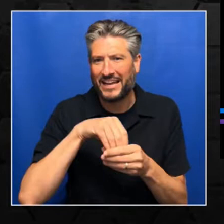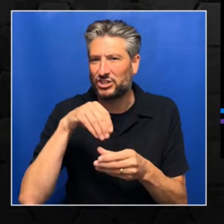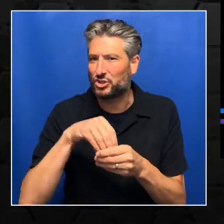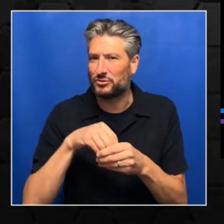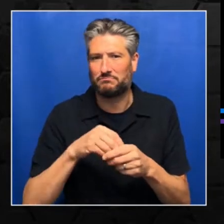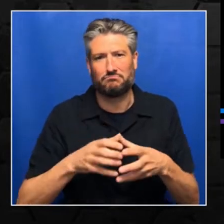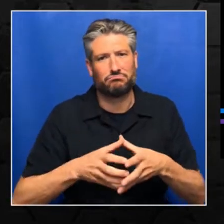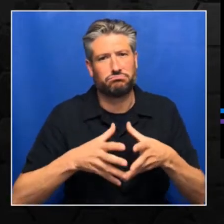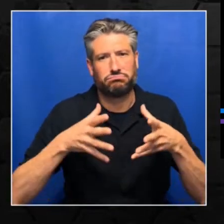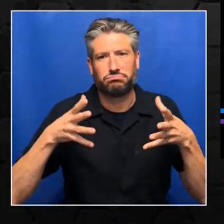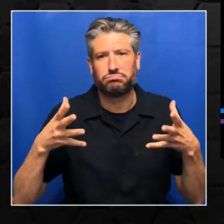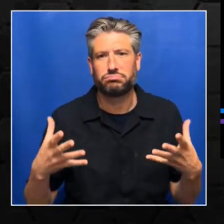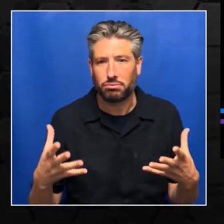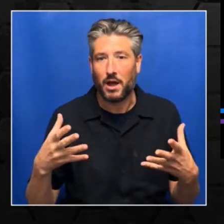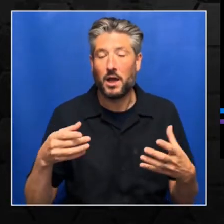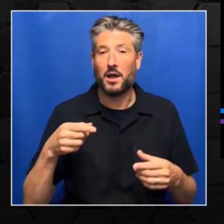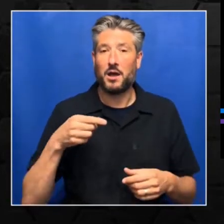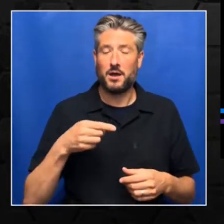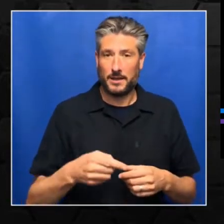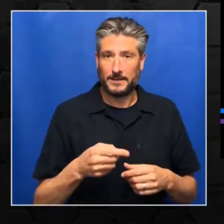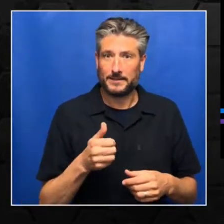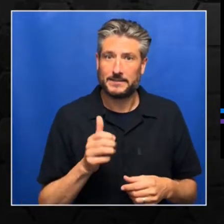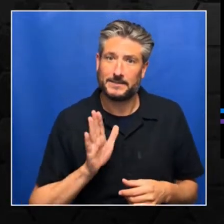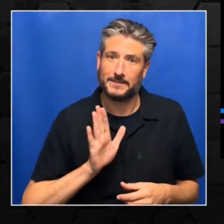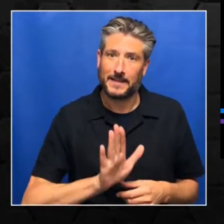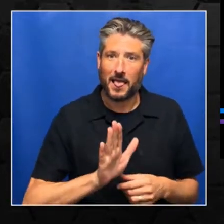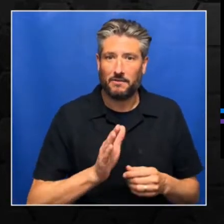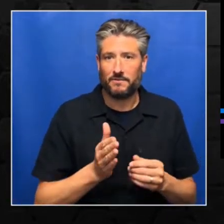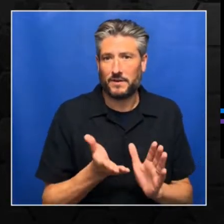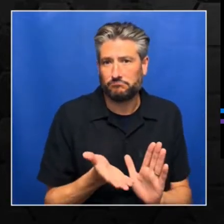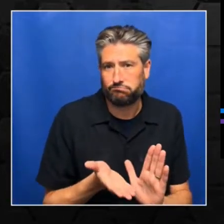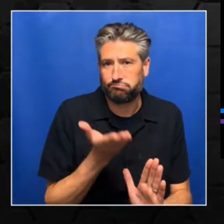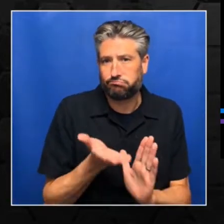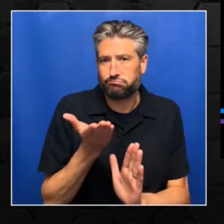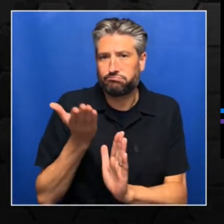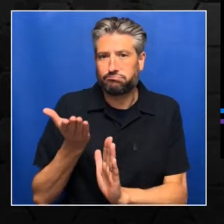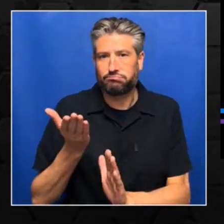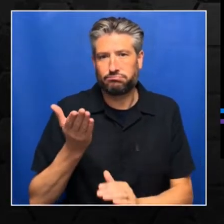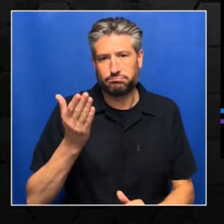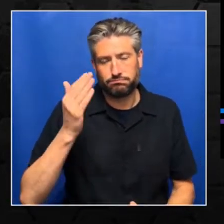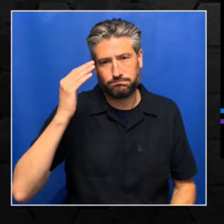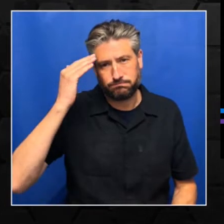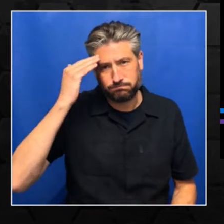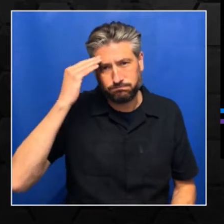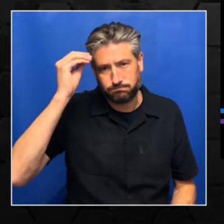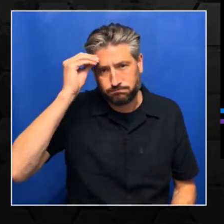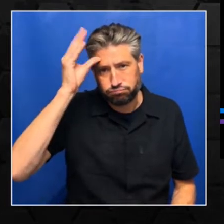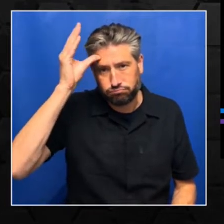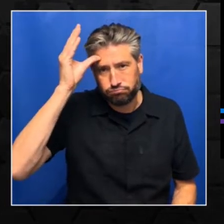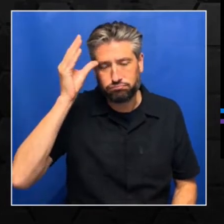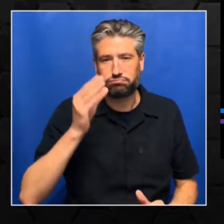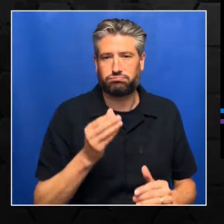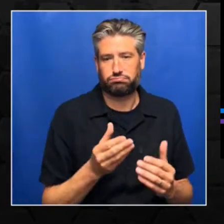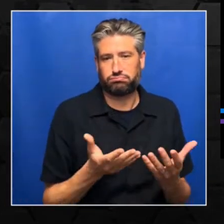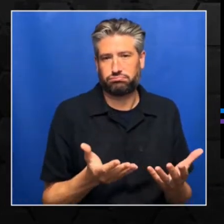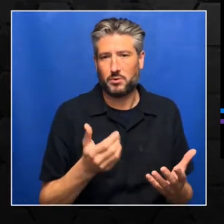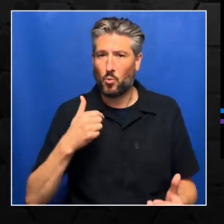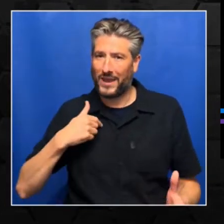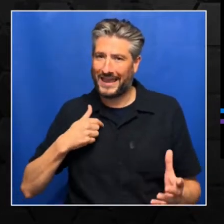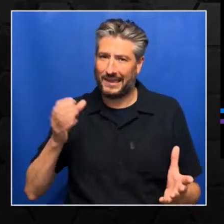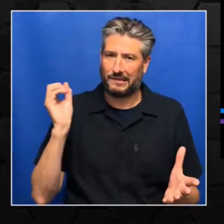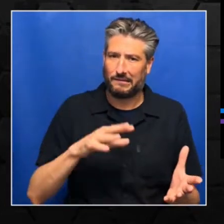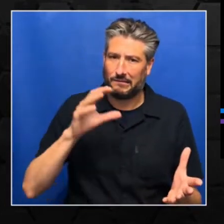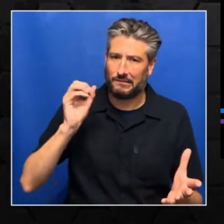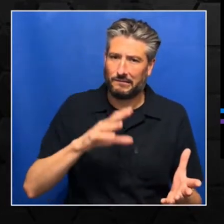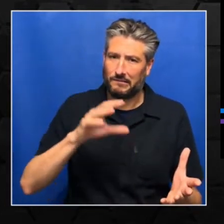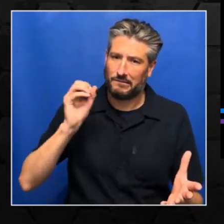of the information that we give them, or they generate from us on their platform. That's just an